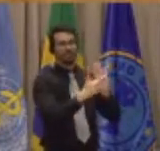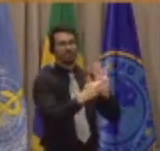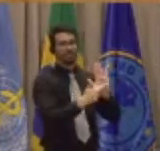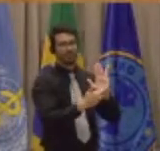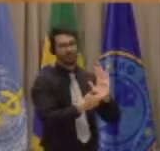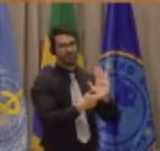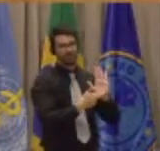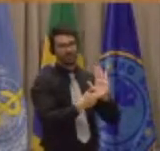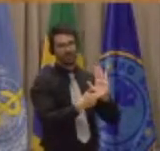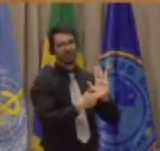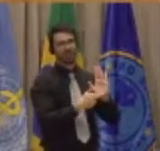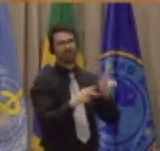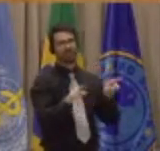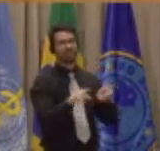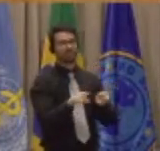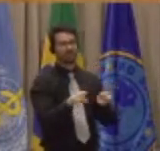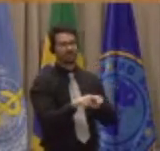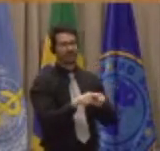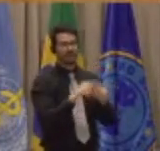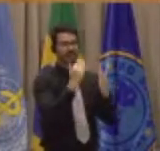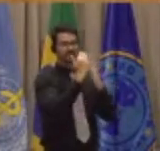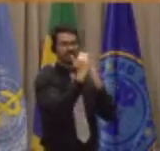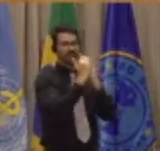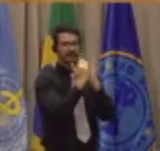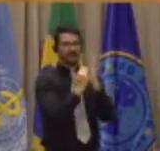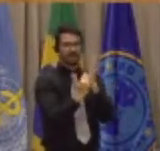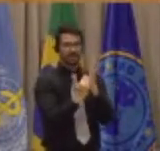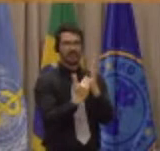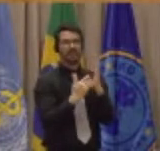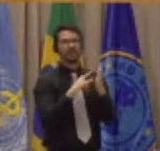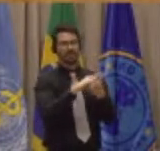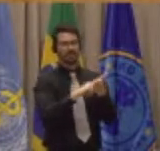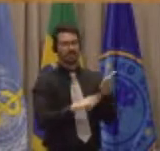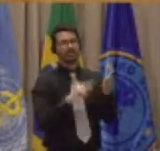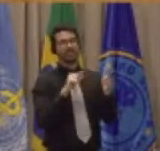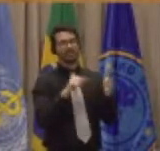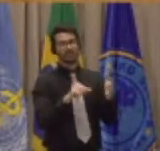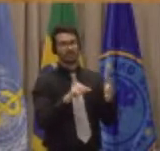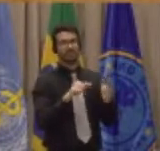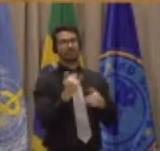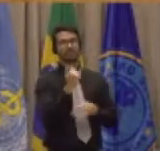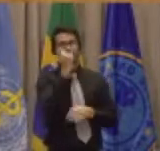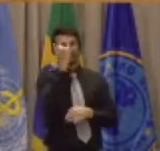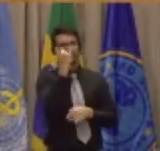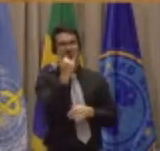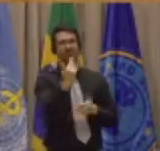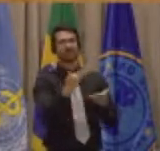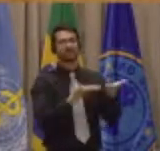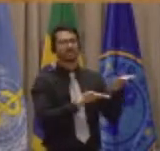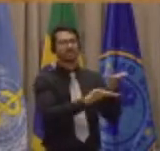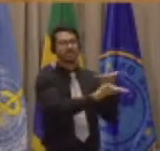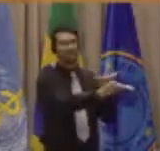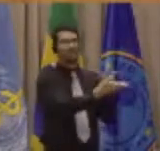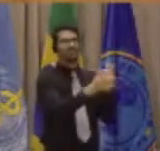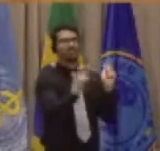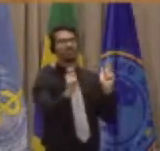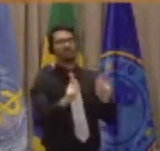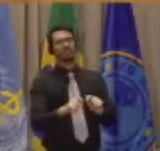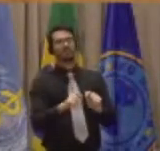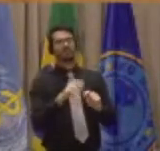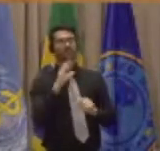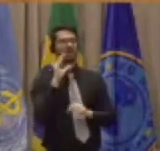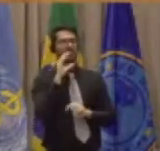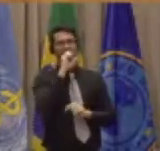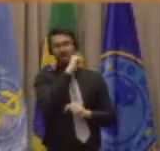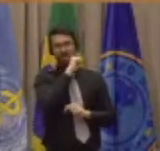protocols and the guidelines of the clinical reports. That's very important and allowed